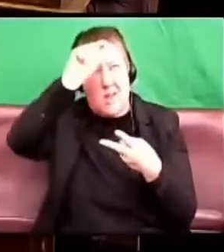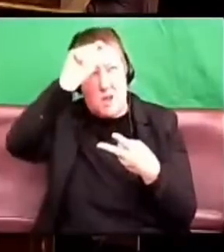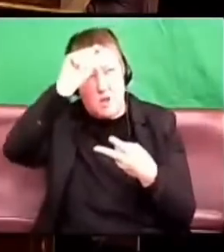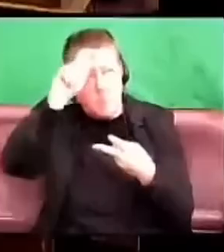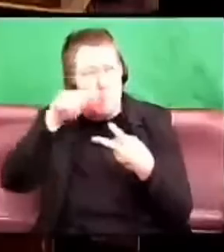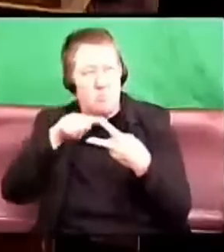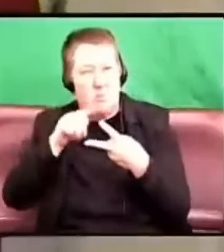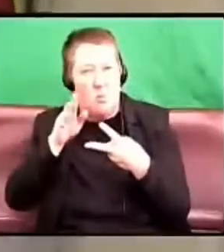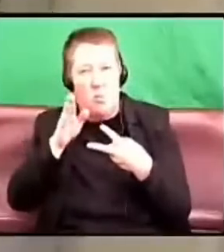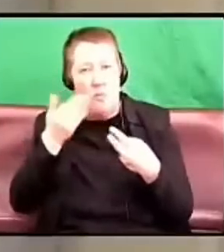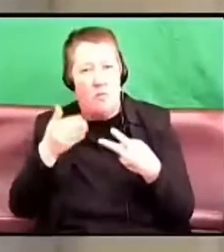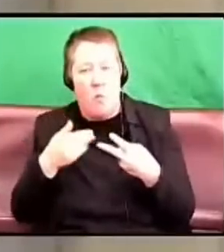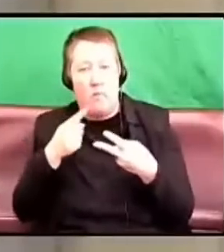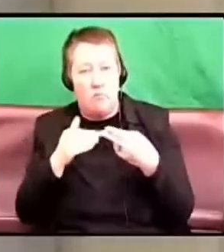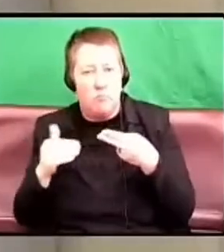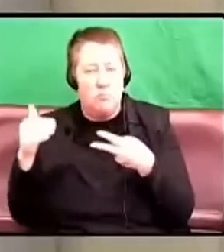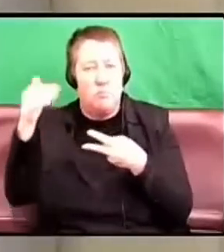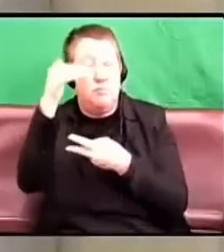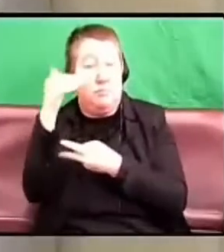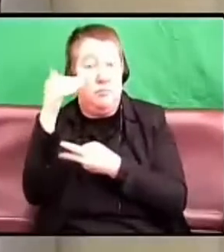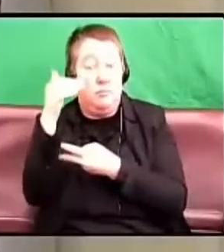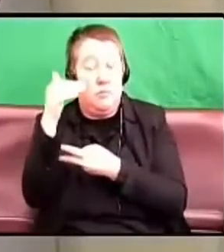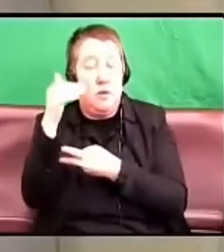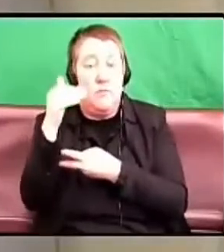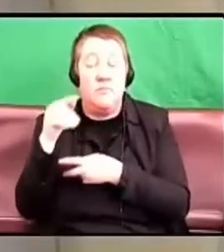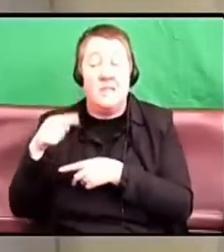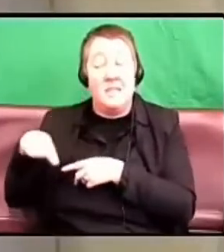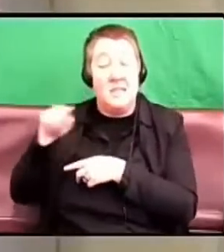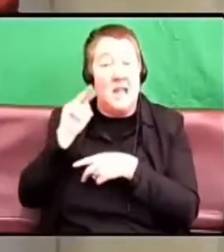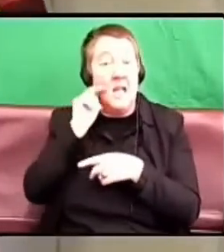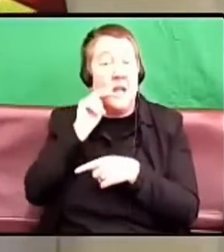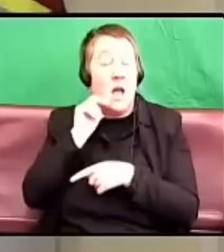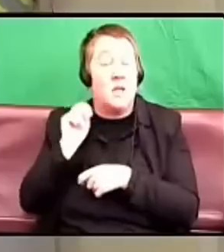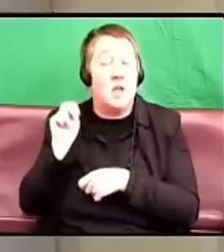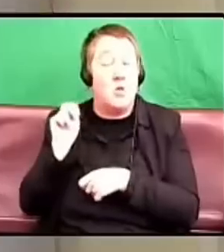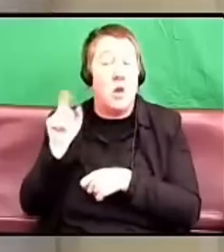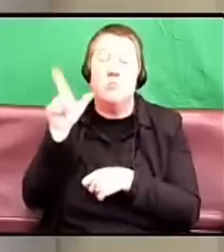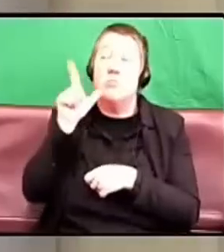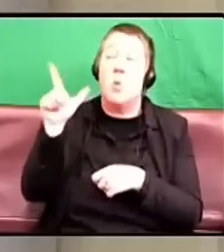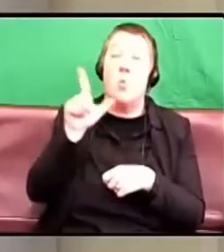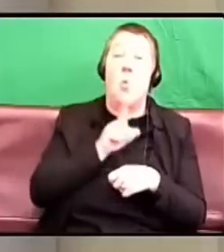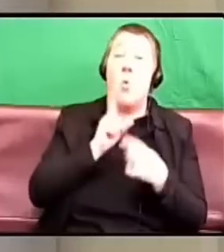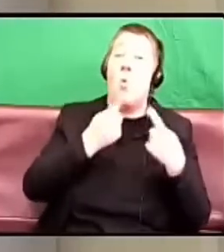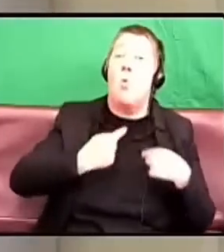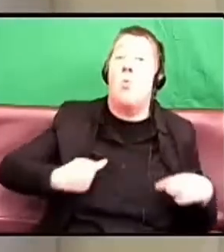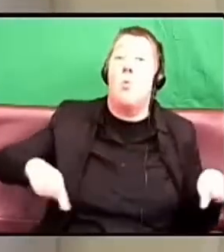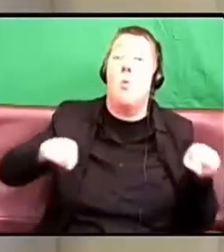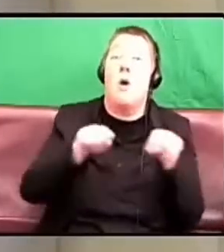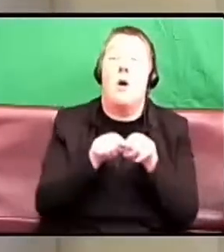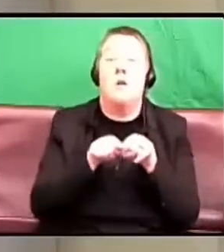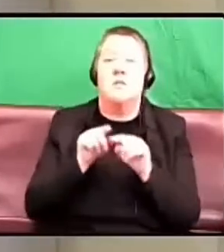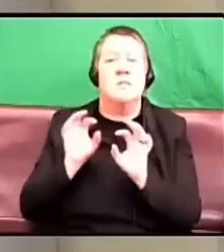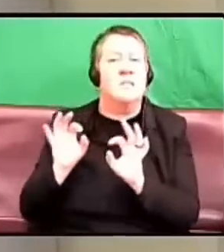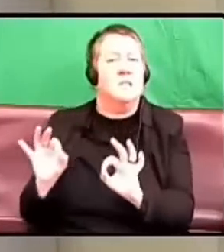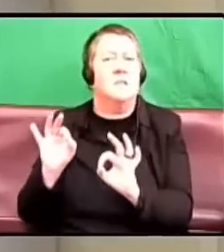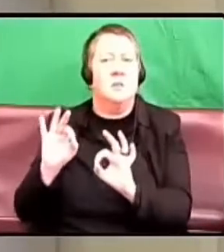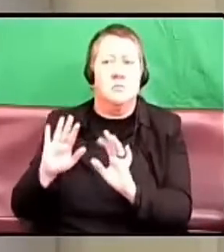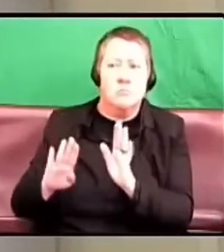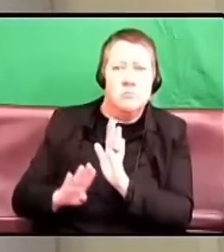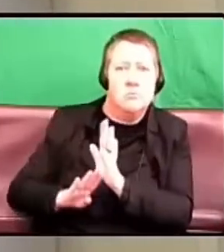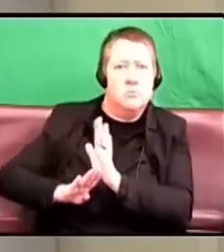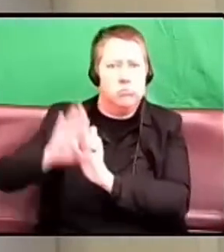was. And they told us that one of the contributors to this